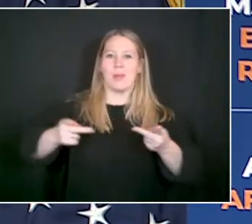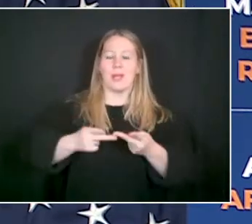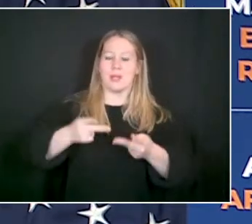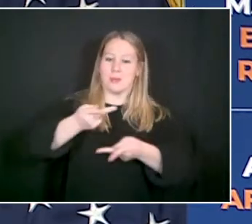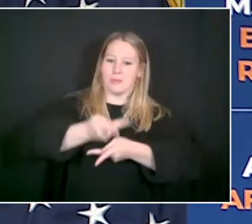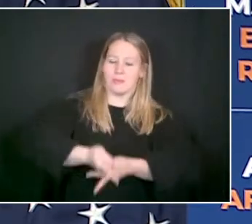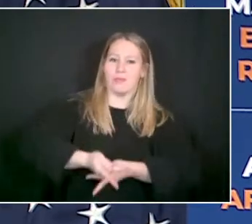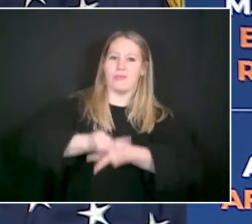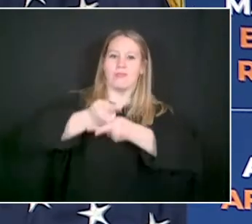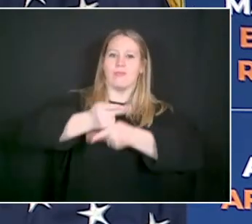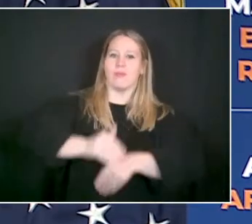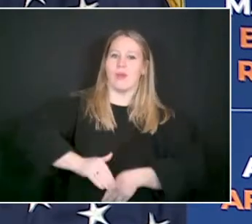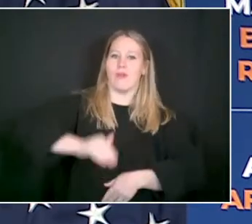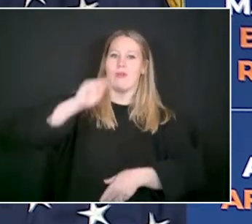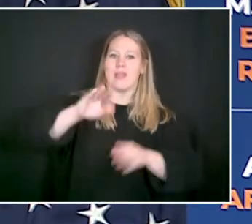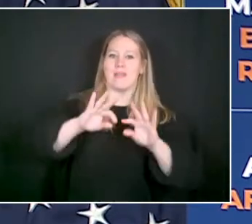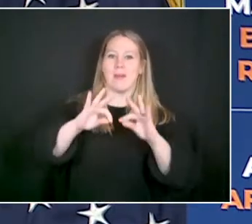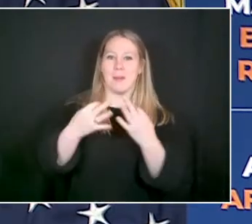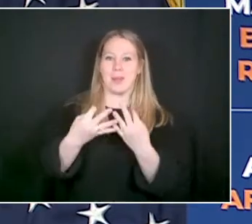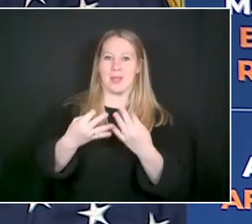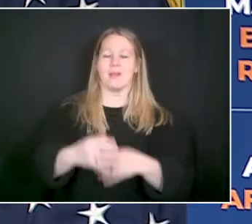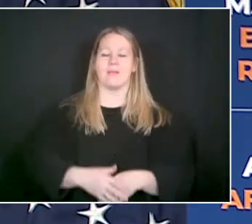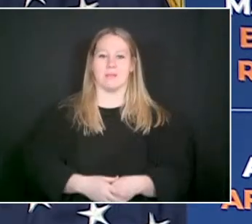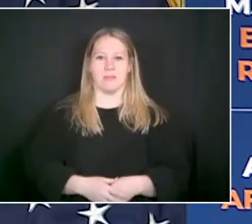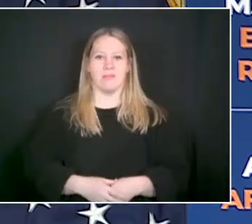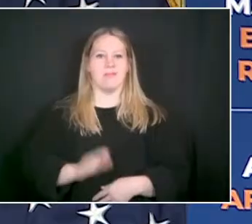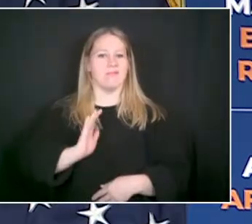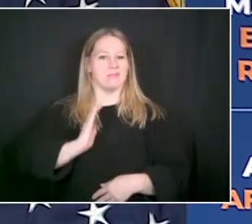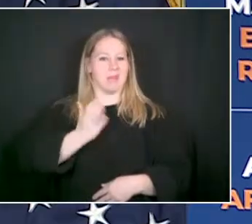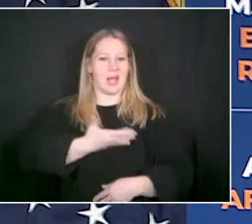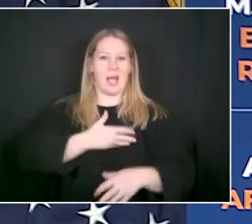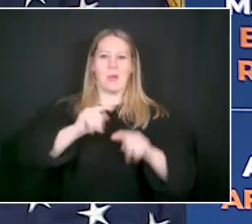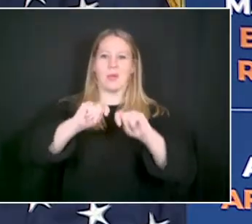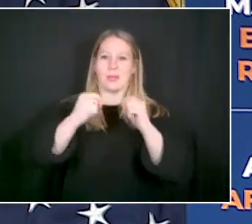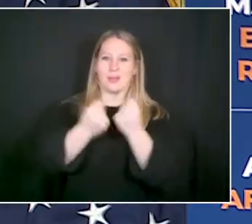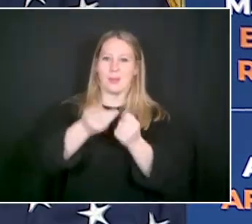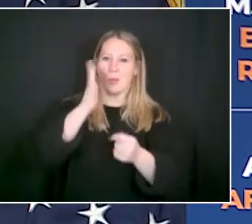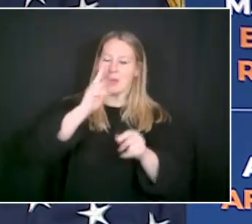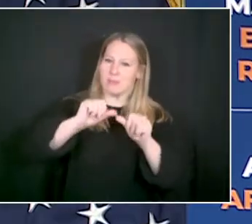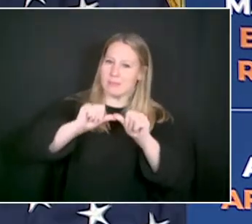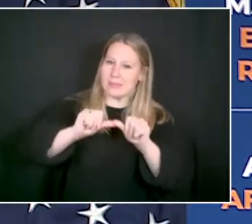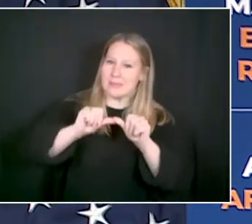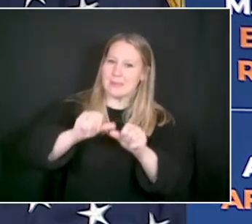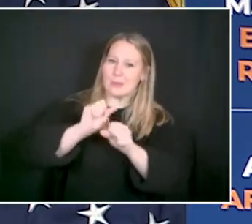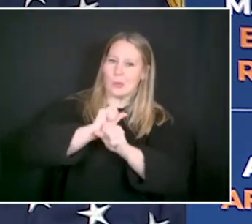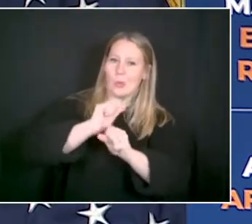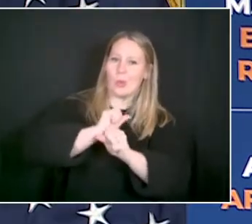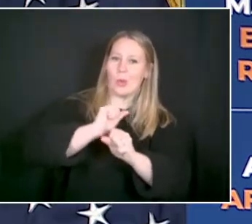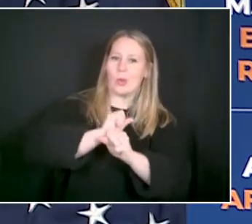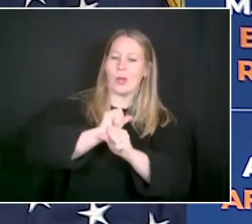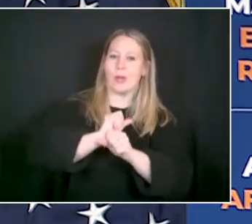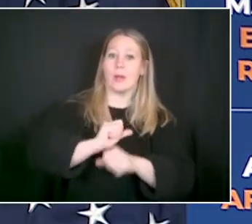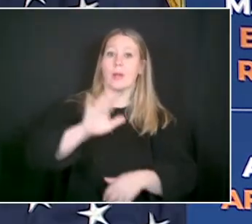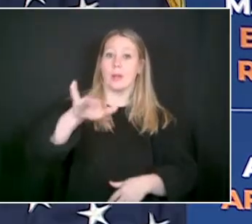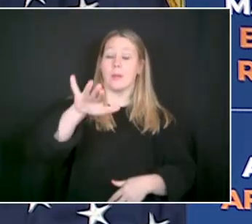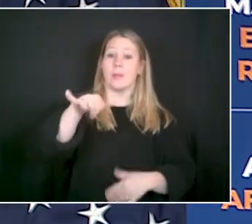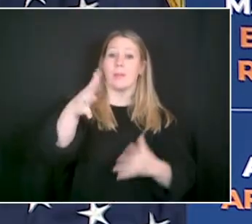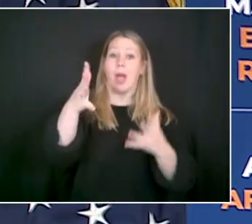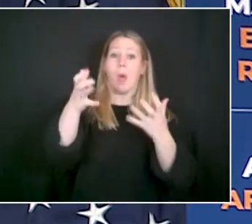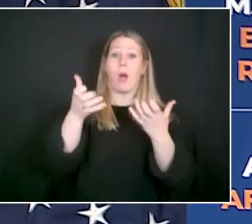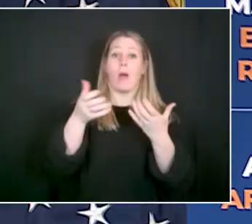administration is going to continue to do. I really want to push folks to our website and look at our wins list. Somebody told me the other